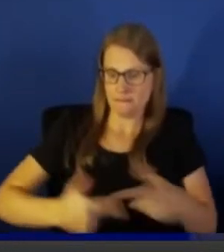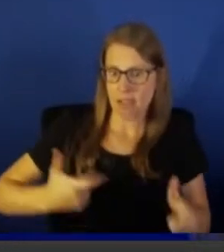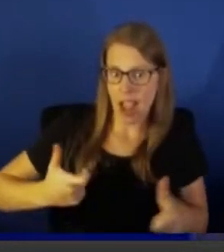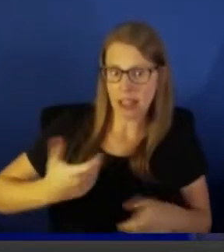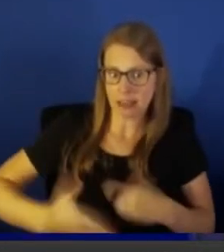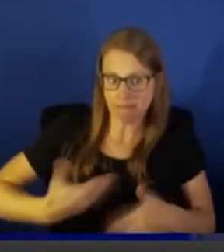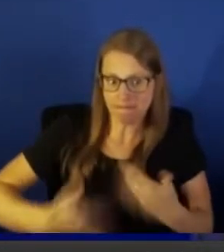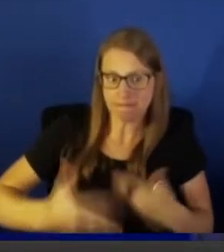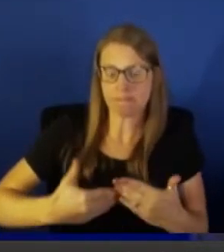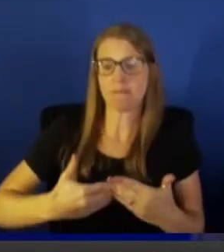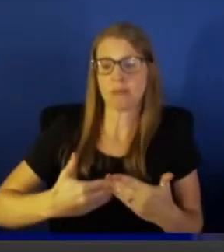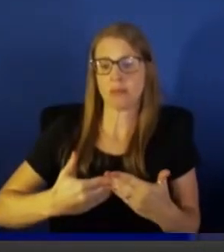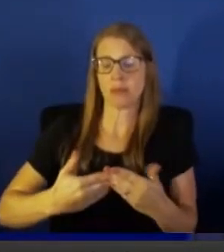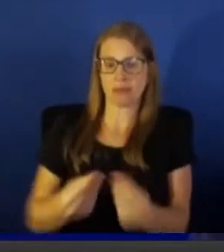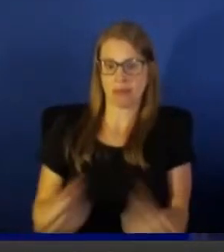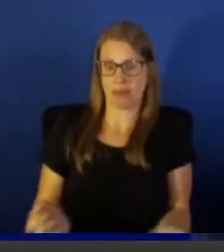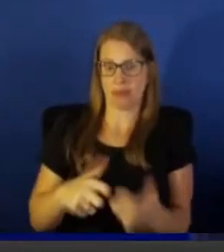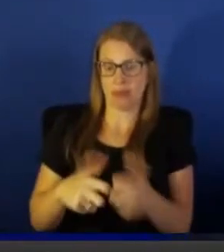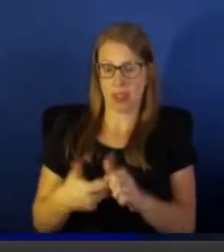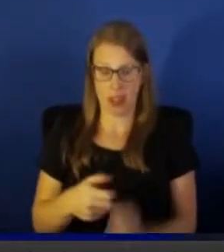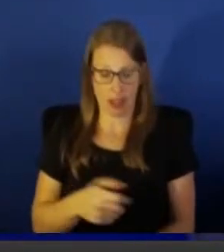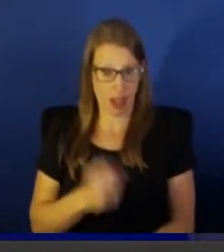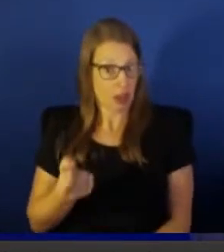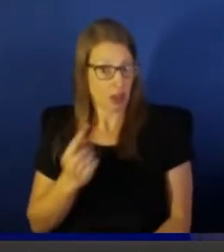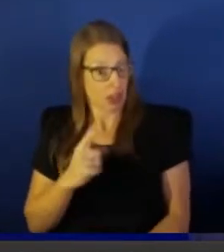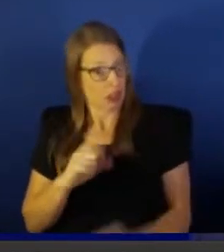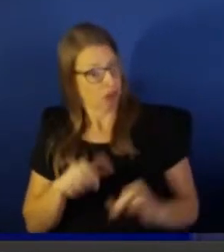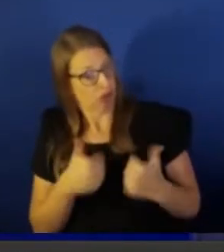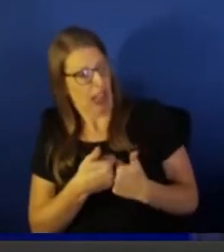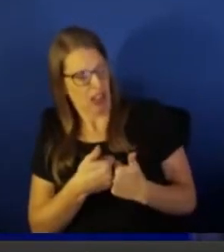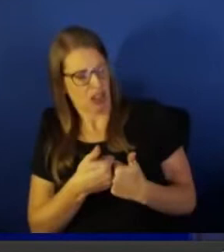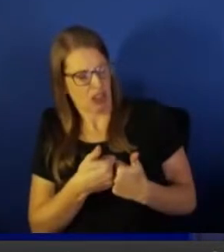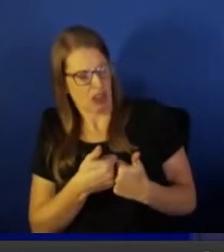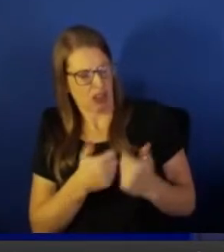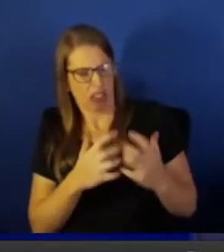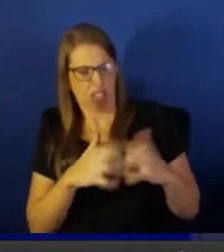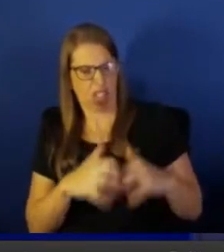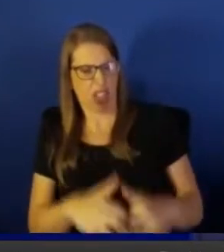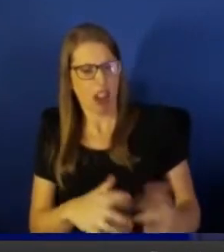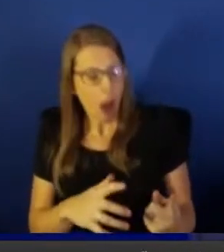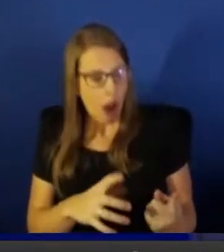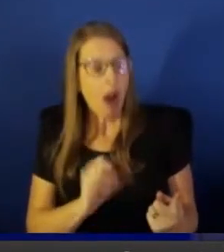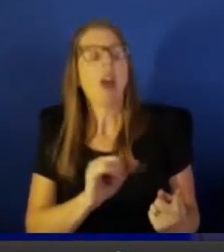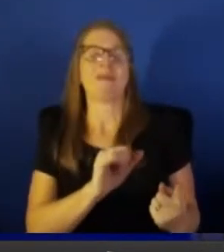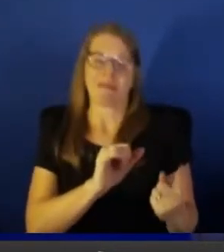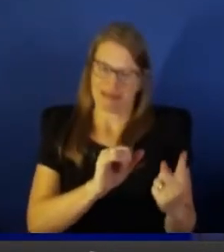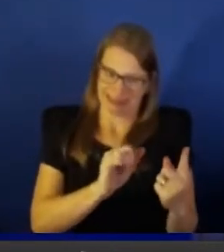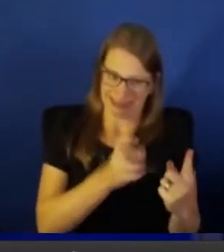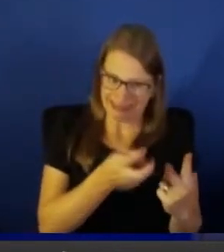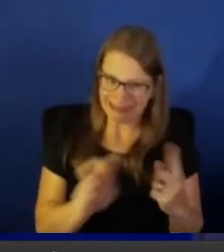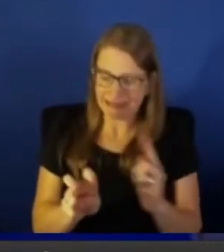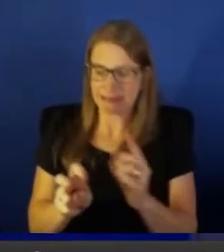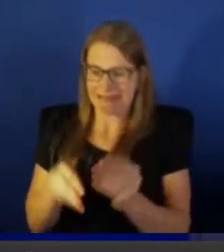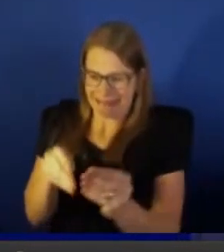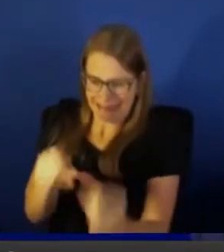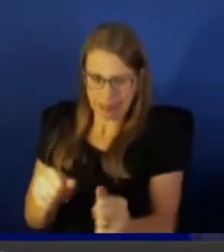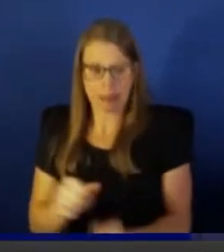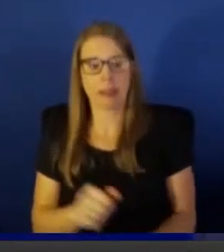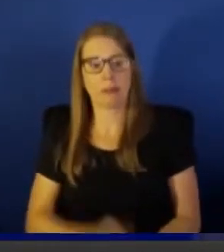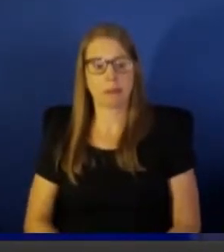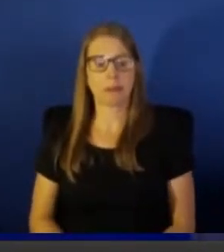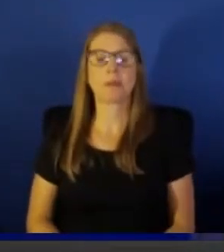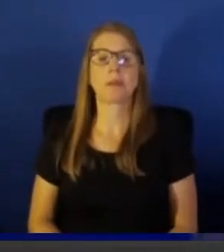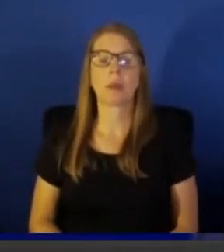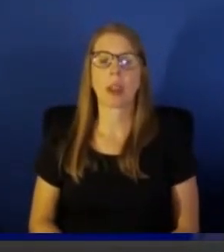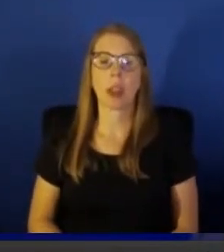happening, and you get an understanding for where the challenges are breaking out, knowing our hospital community around the region, really knowing, I think, when